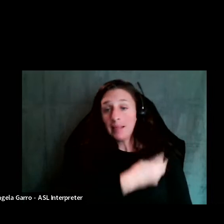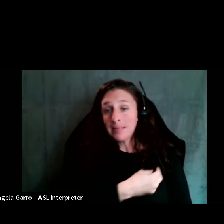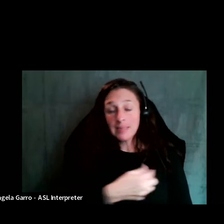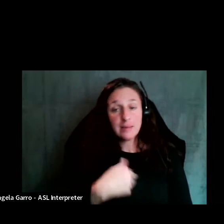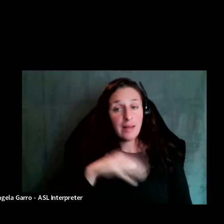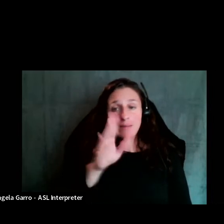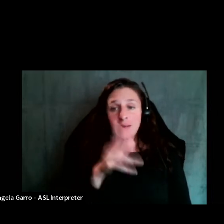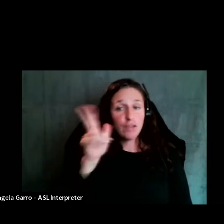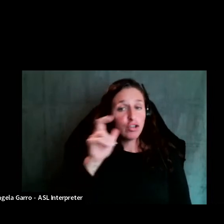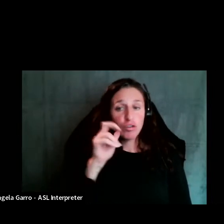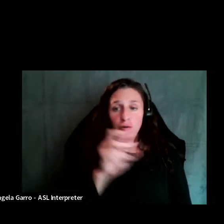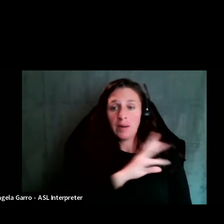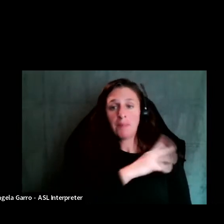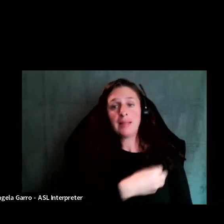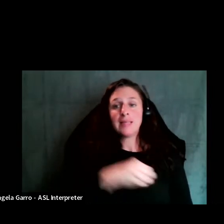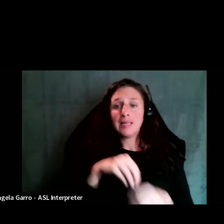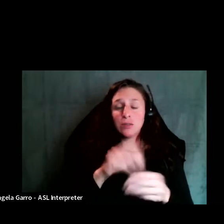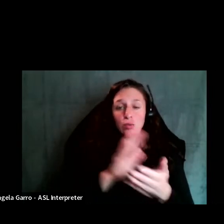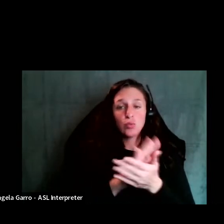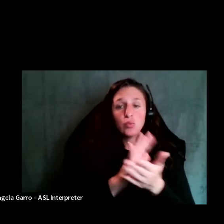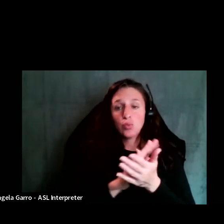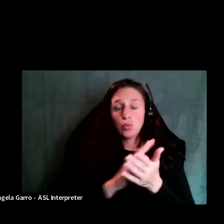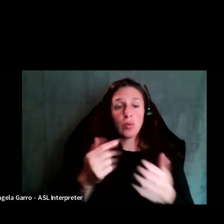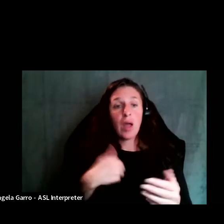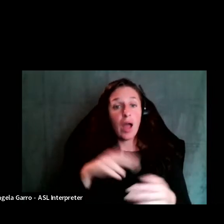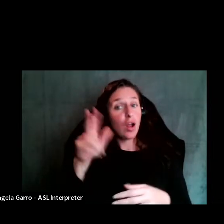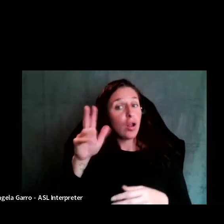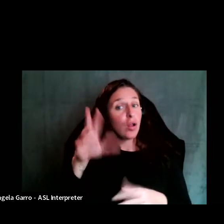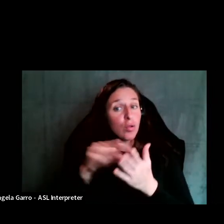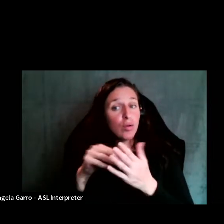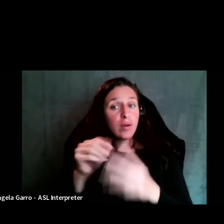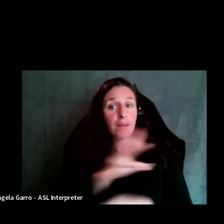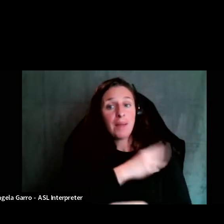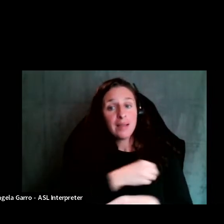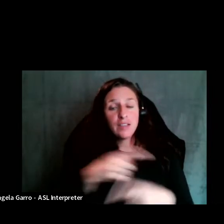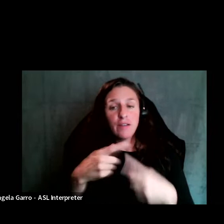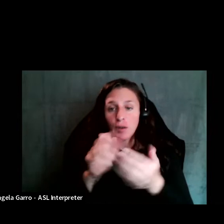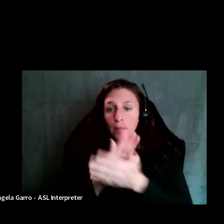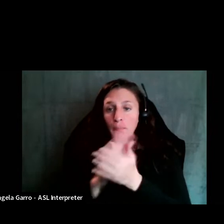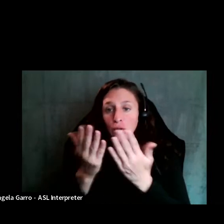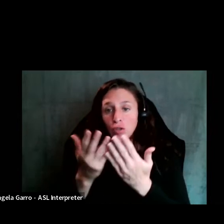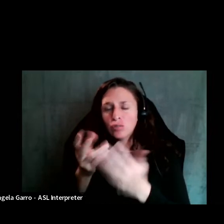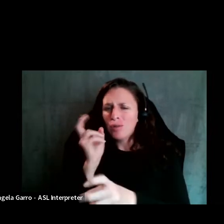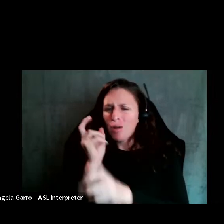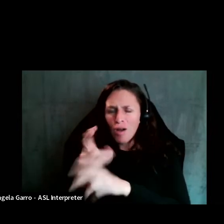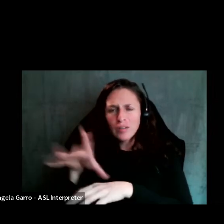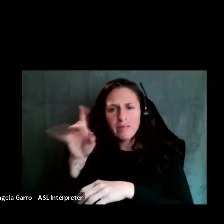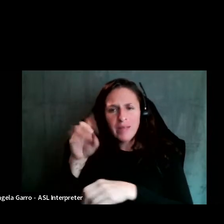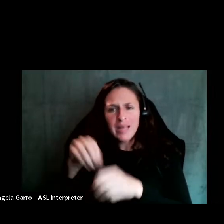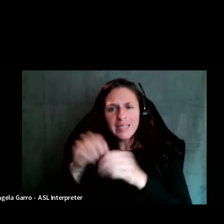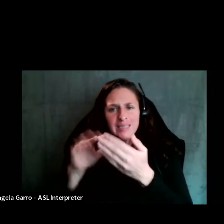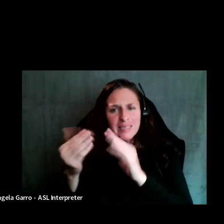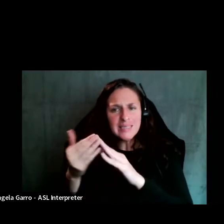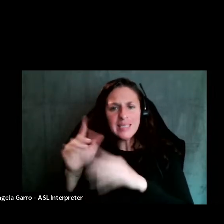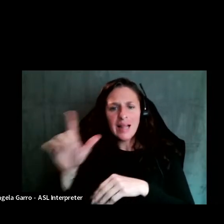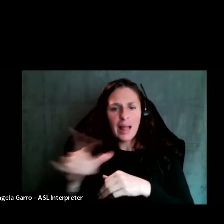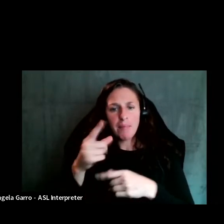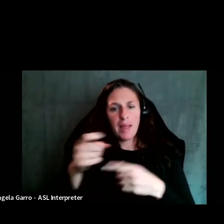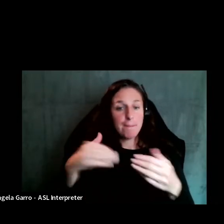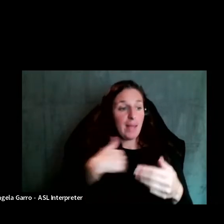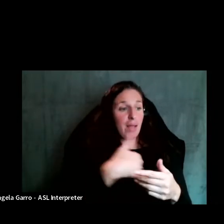about Palestine in school. I learned about Palestine from books that were difficult to find in the city library and from members in the